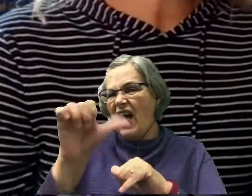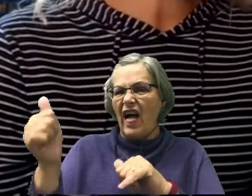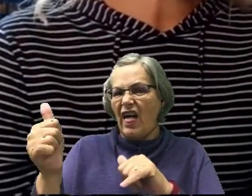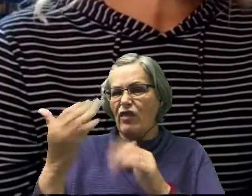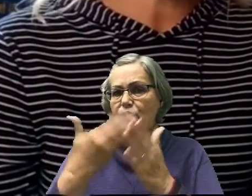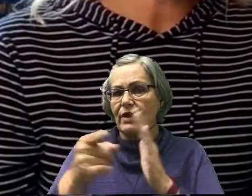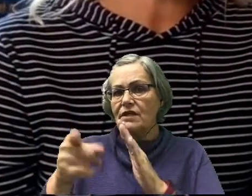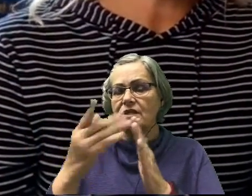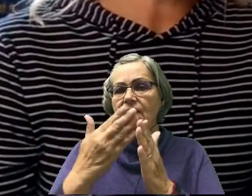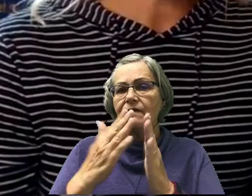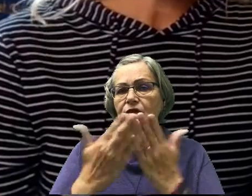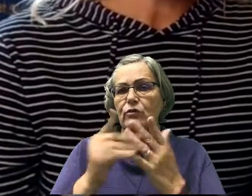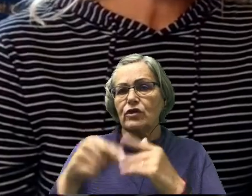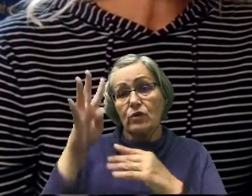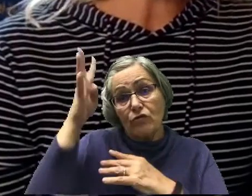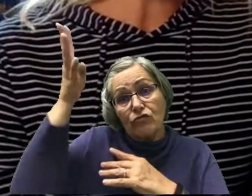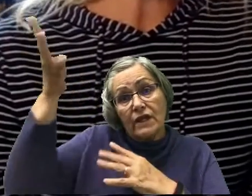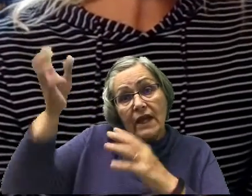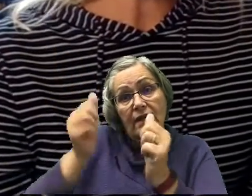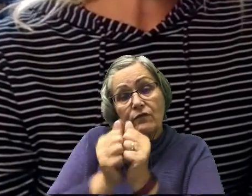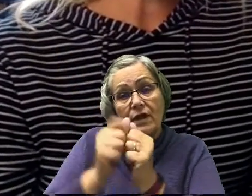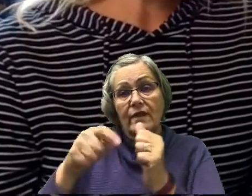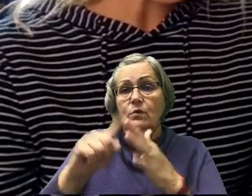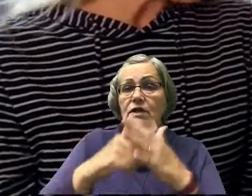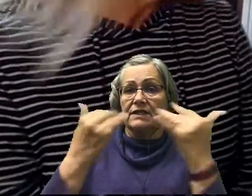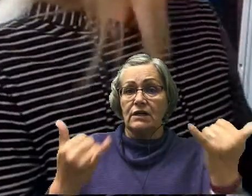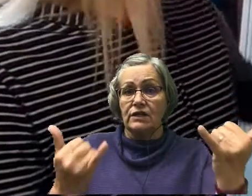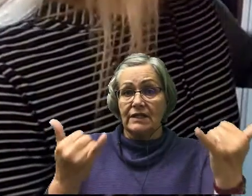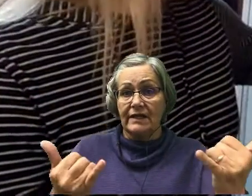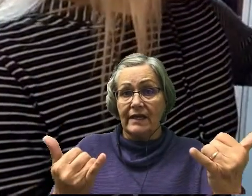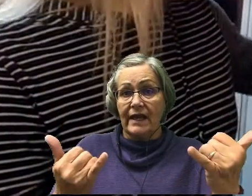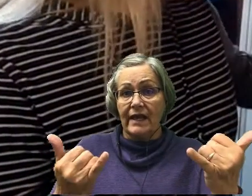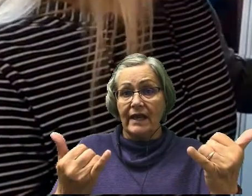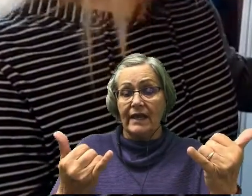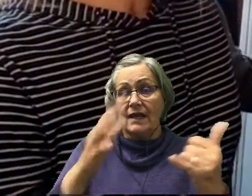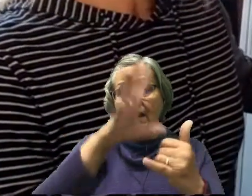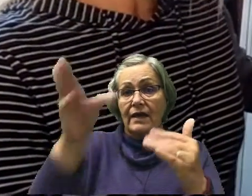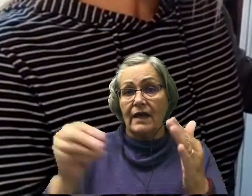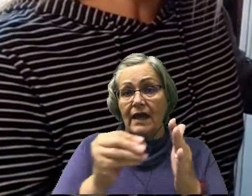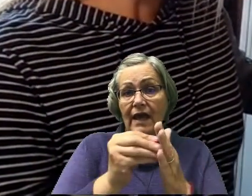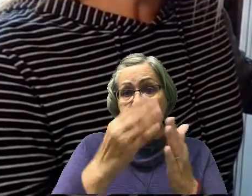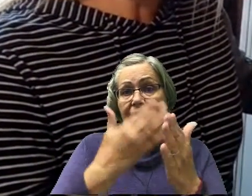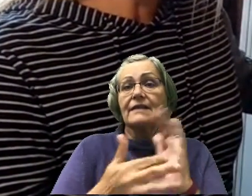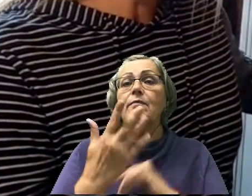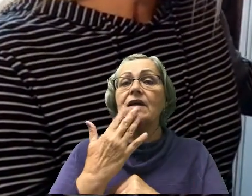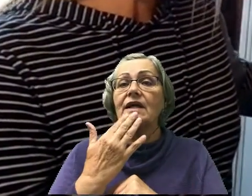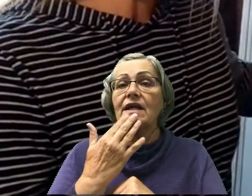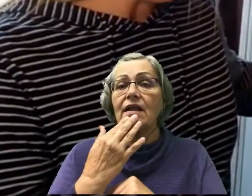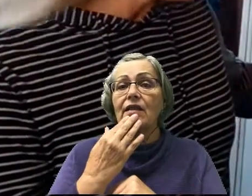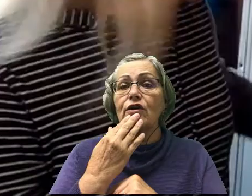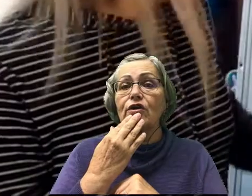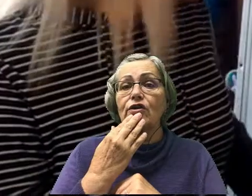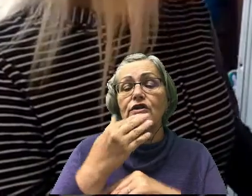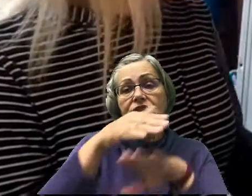you get to be creative with. And we're going to start today by adding some color to